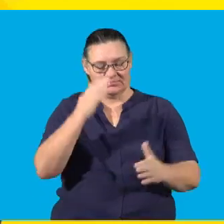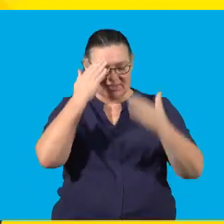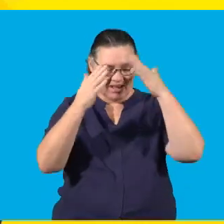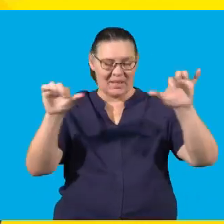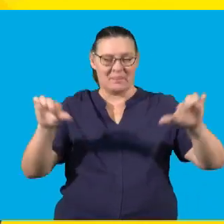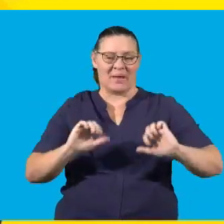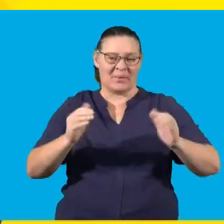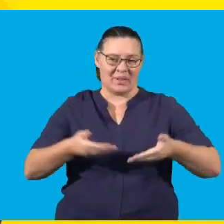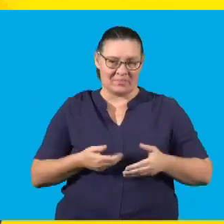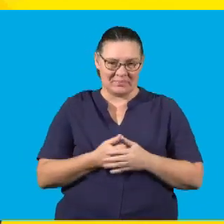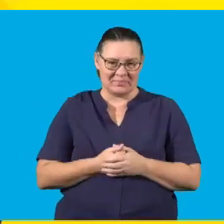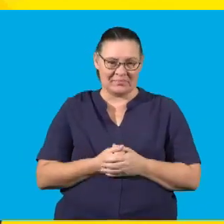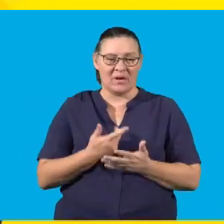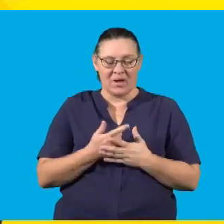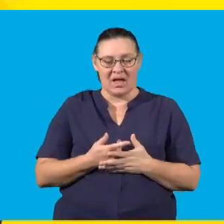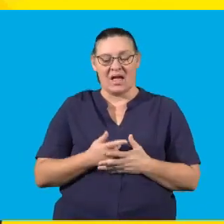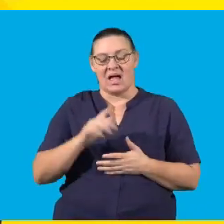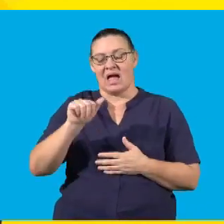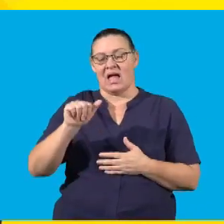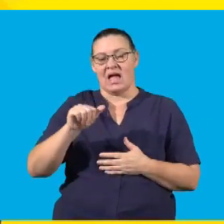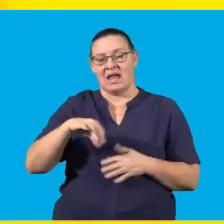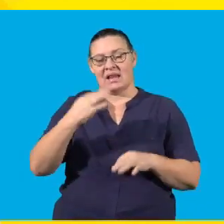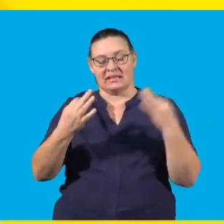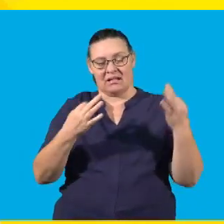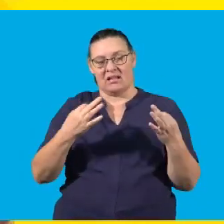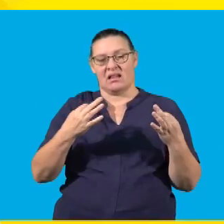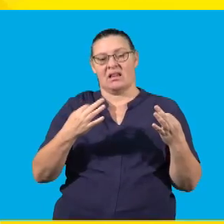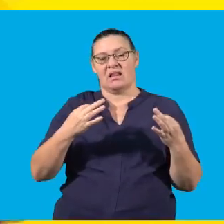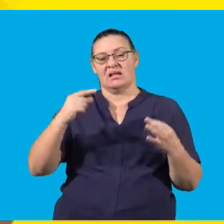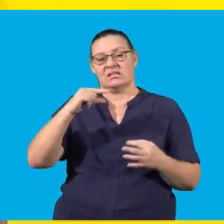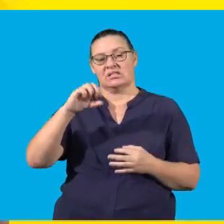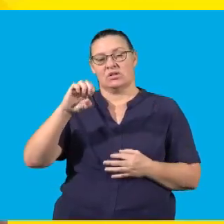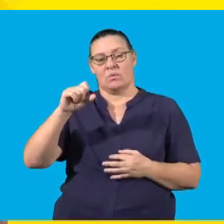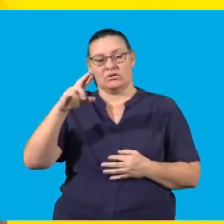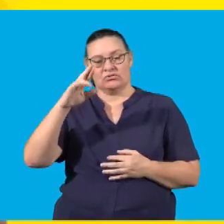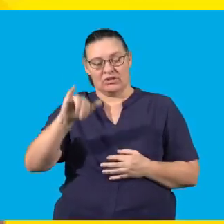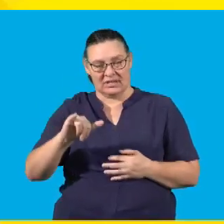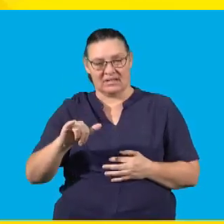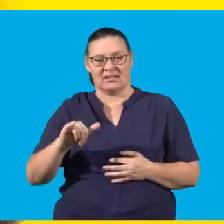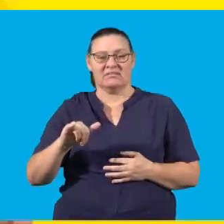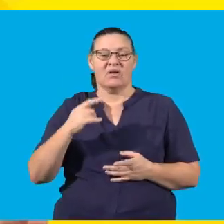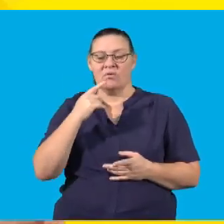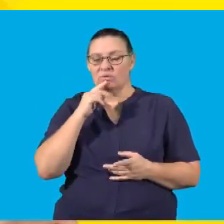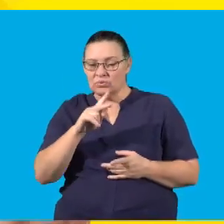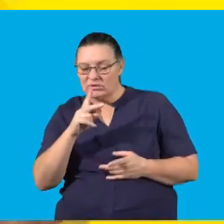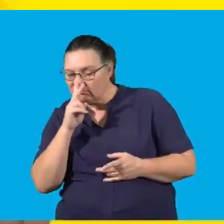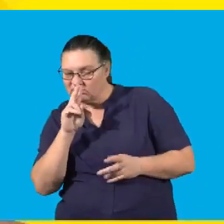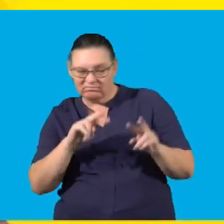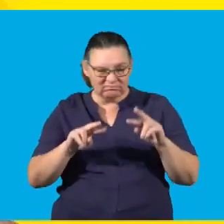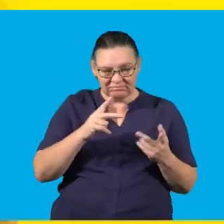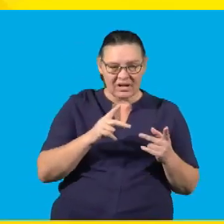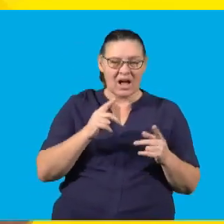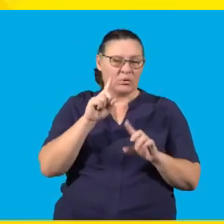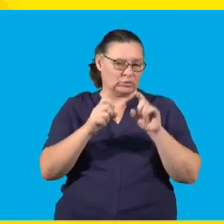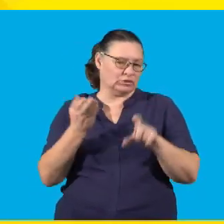Welcome back. We are looking at analytical geometry revision and going through some past paper questions. Before this break, we were looking